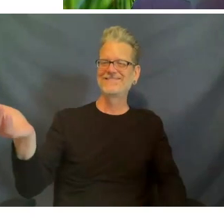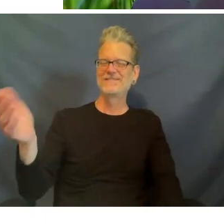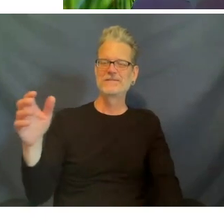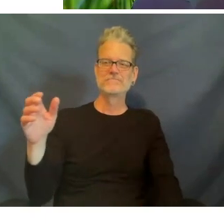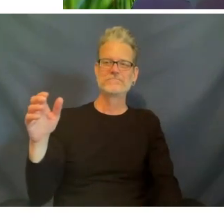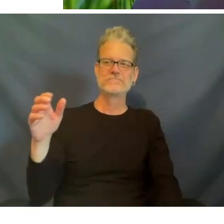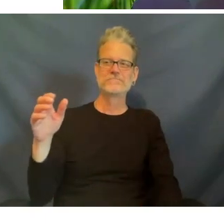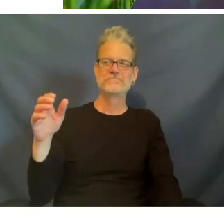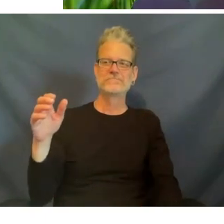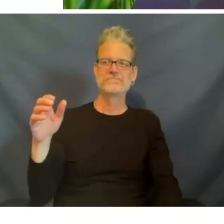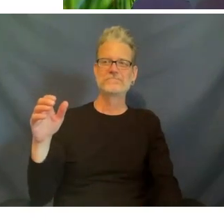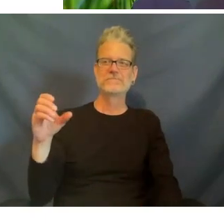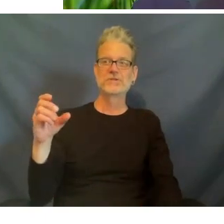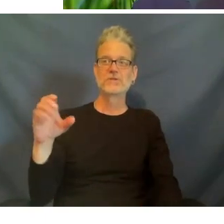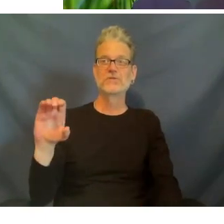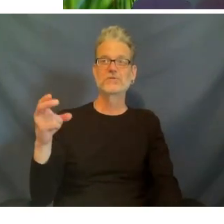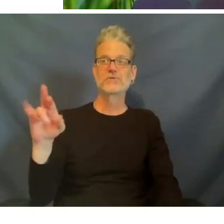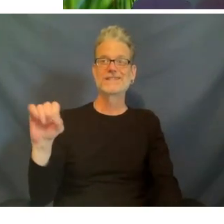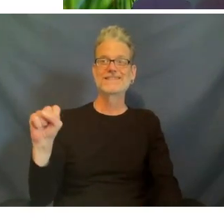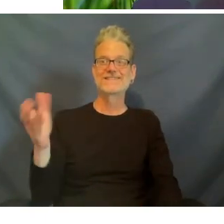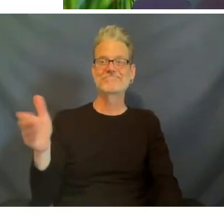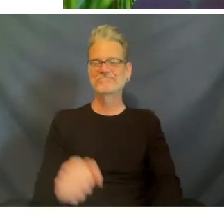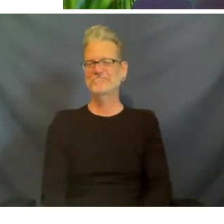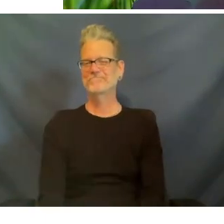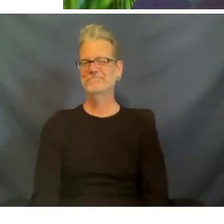to my colleague, Chris.